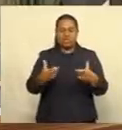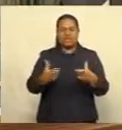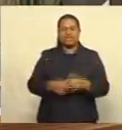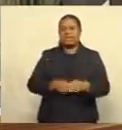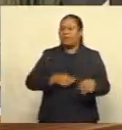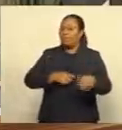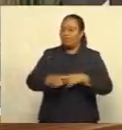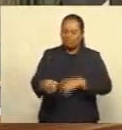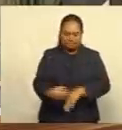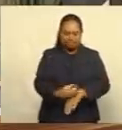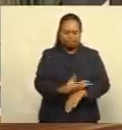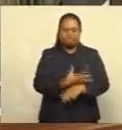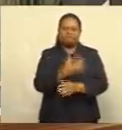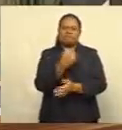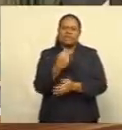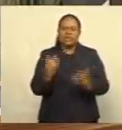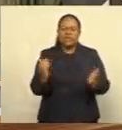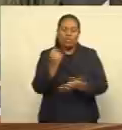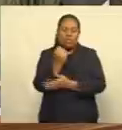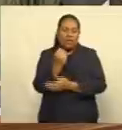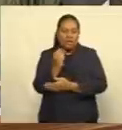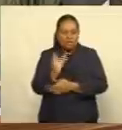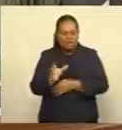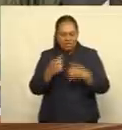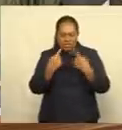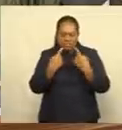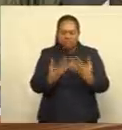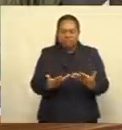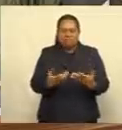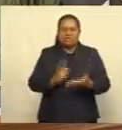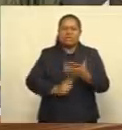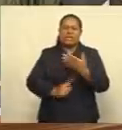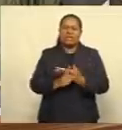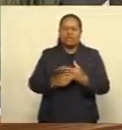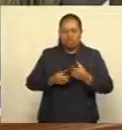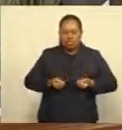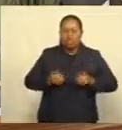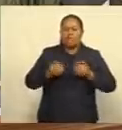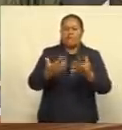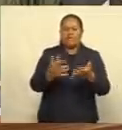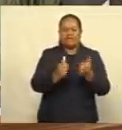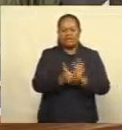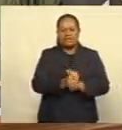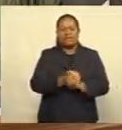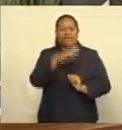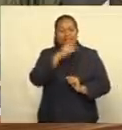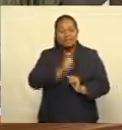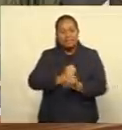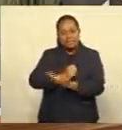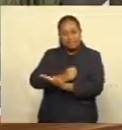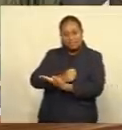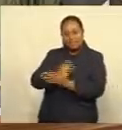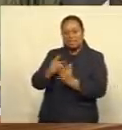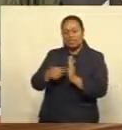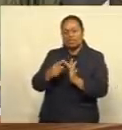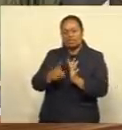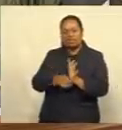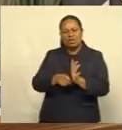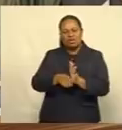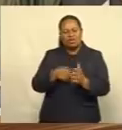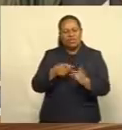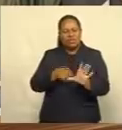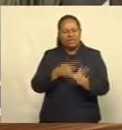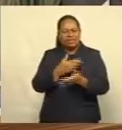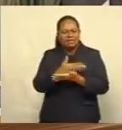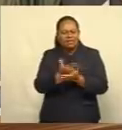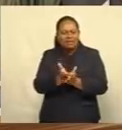aspiring ruggers to commit to the game. FBC Sports caught up with Fiji Sevens playmaker Jerry Tuwai, who shares his insight on why some